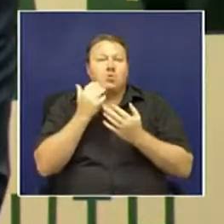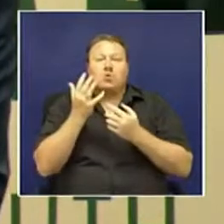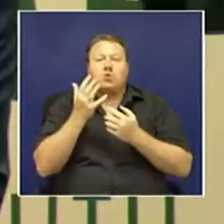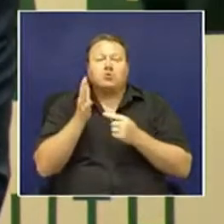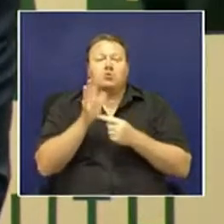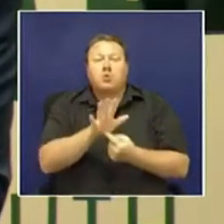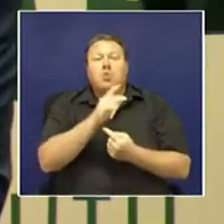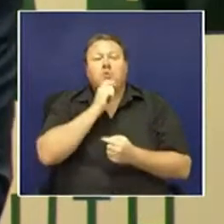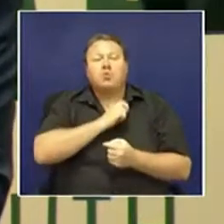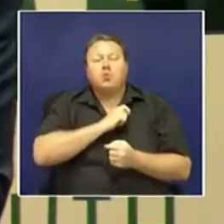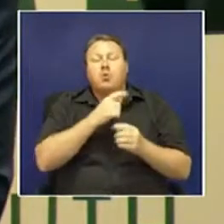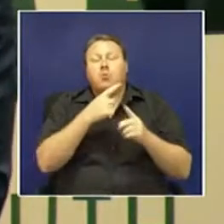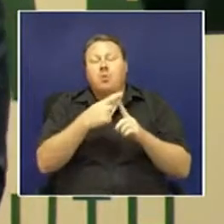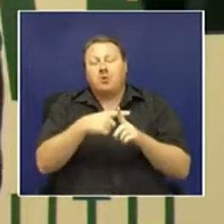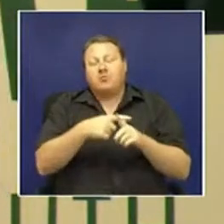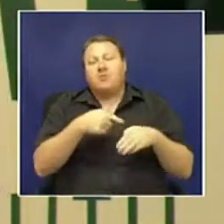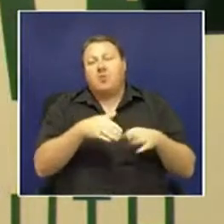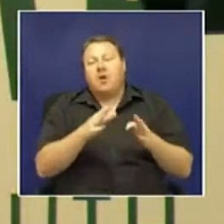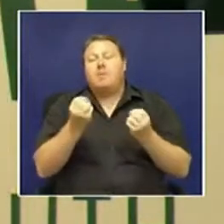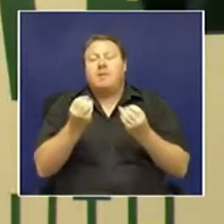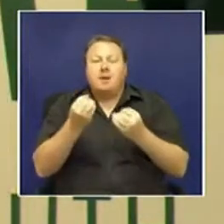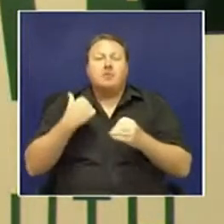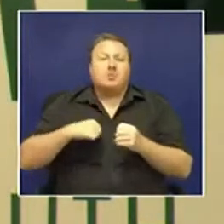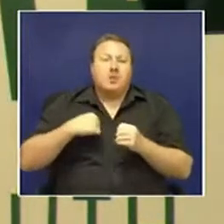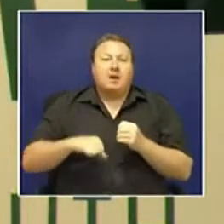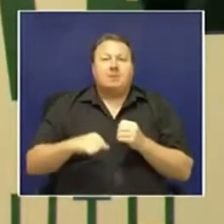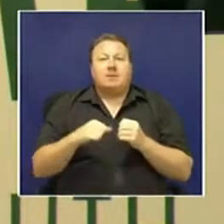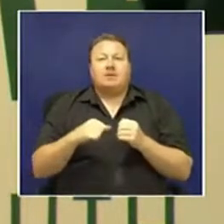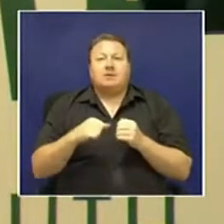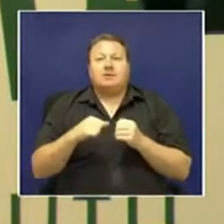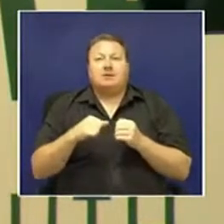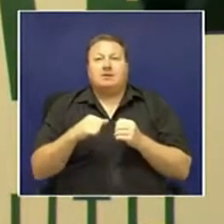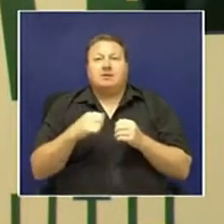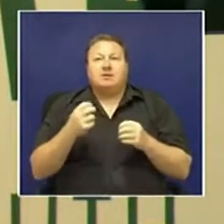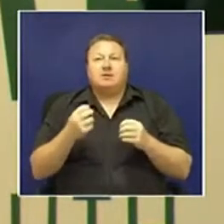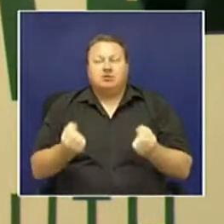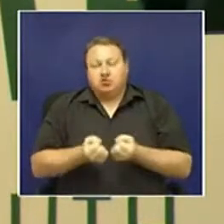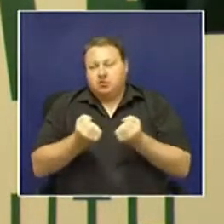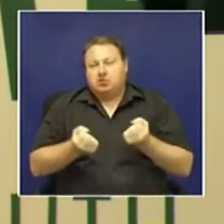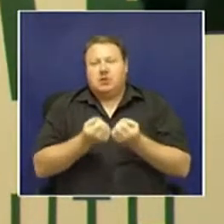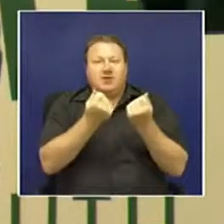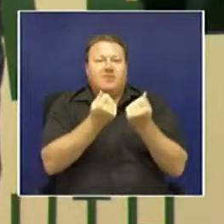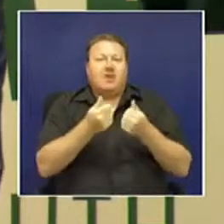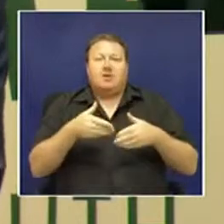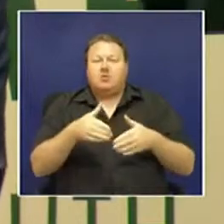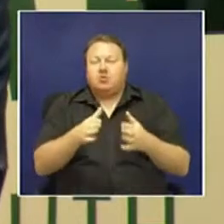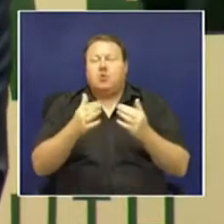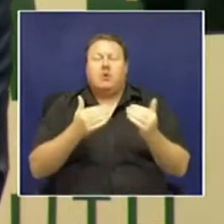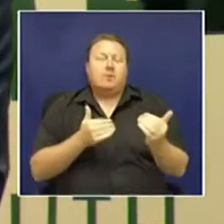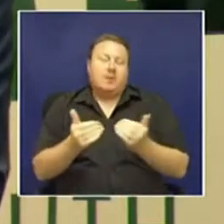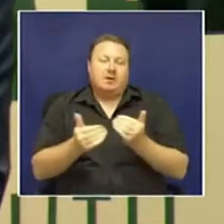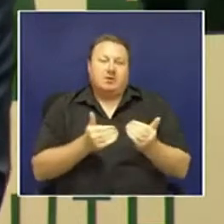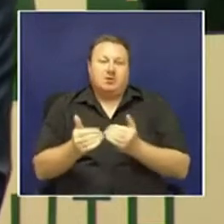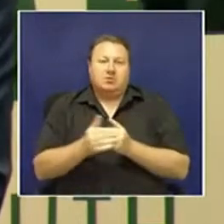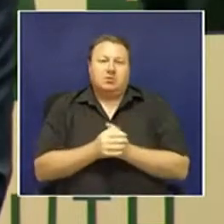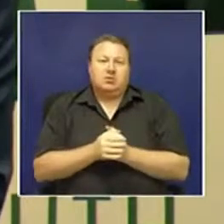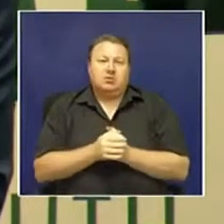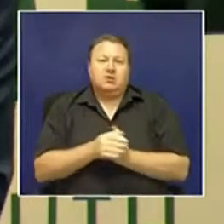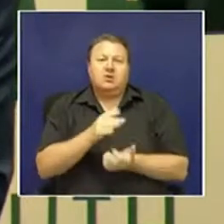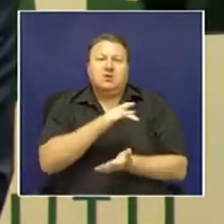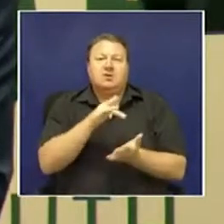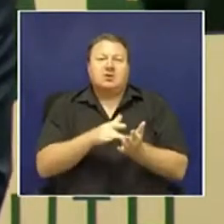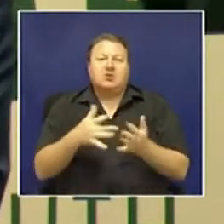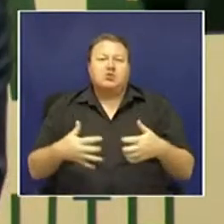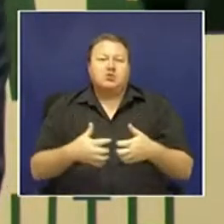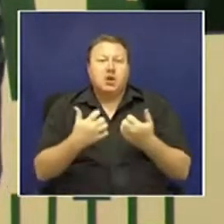proportion of clean audits remains unacceptably low. A central challenge with municipality is that they not